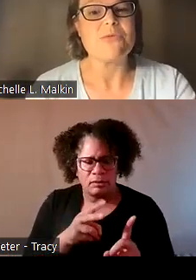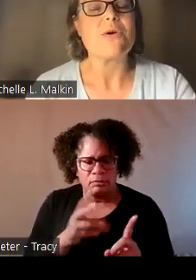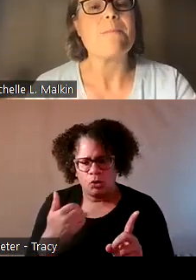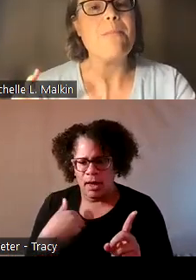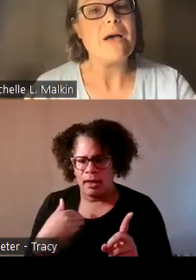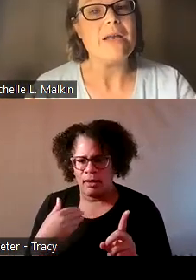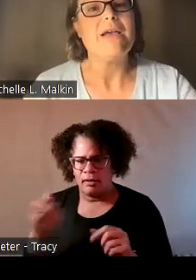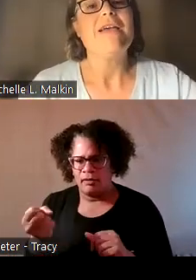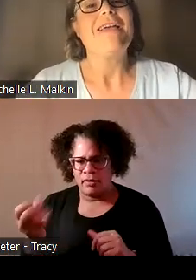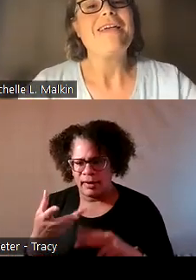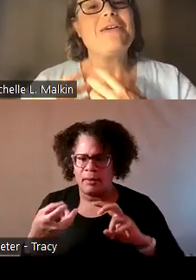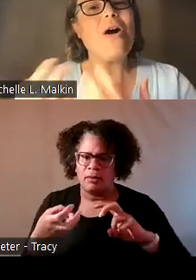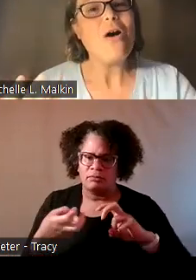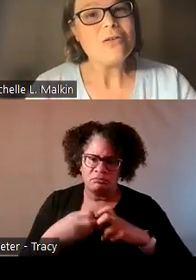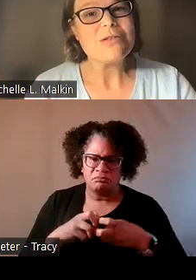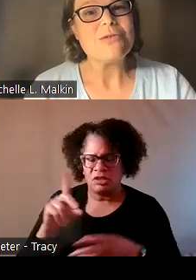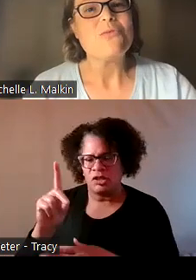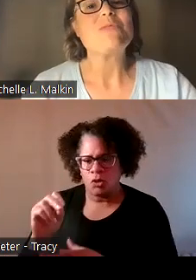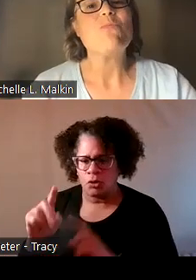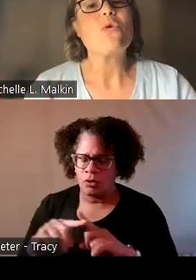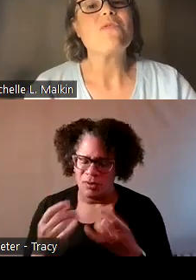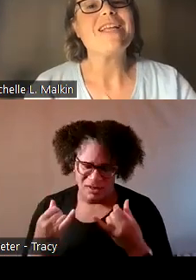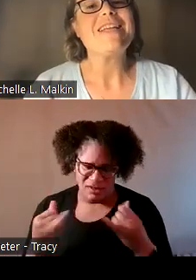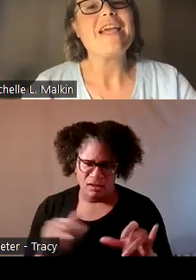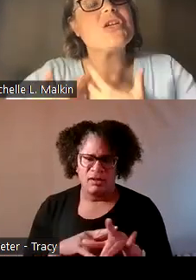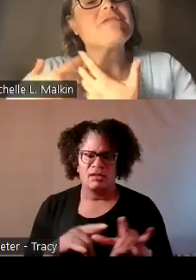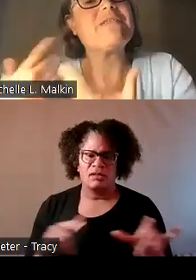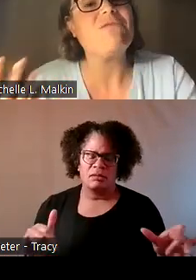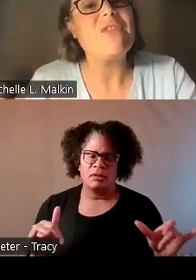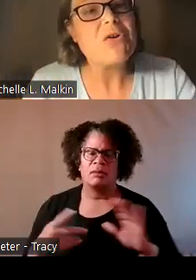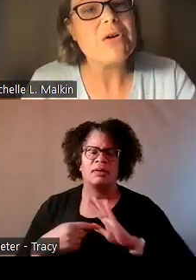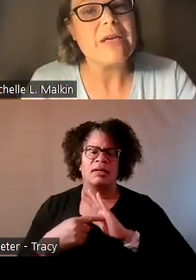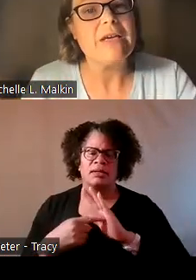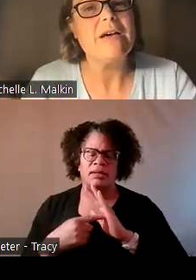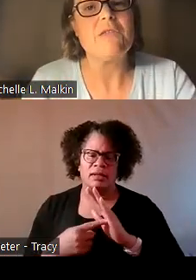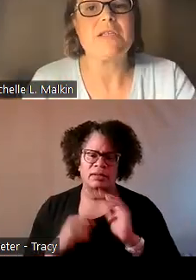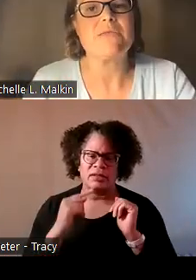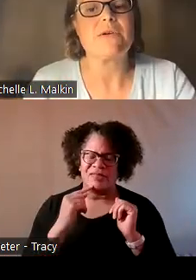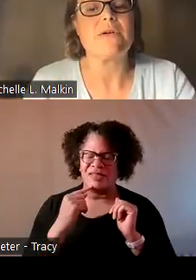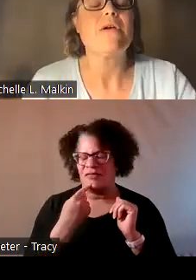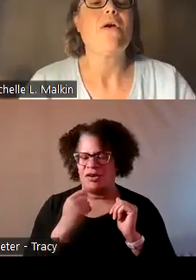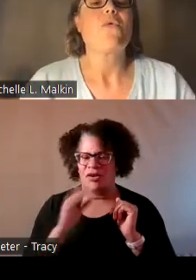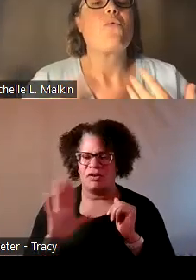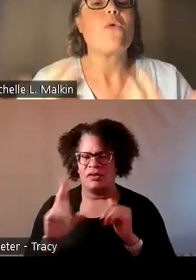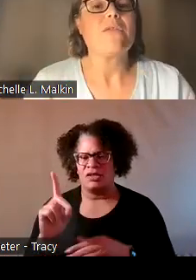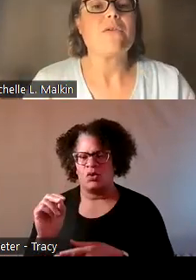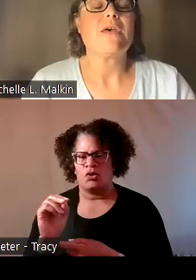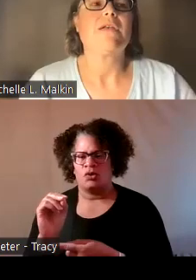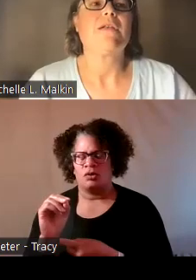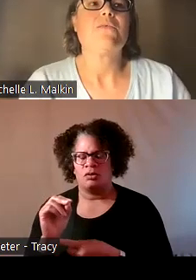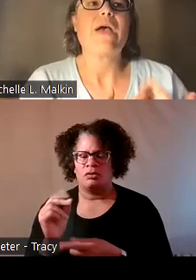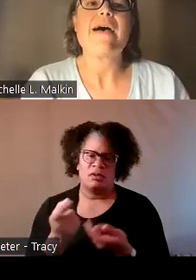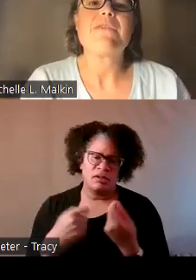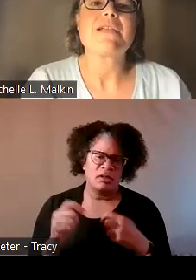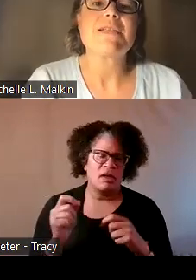gambling disorder, but it also was more of an indication of severity of the disorder rather